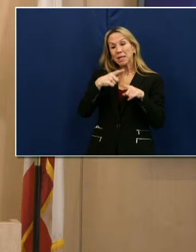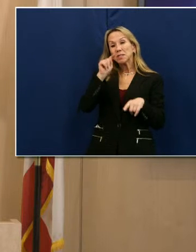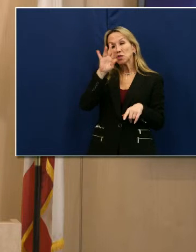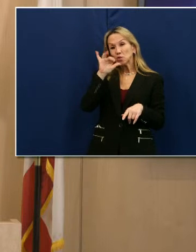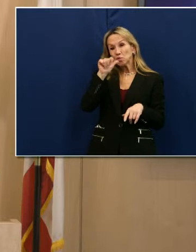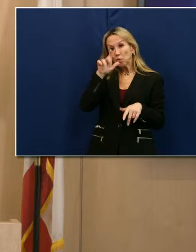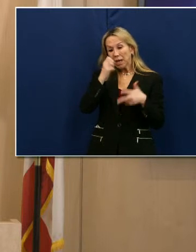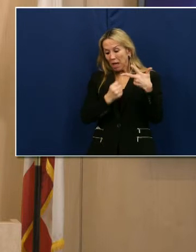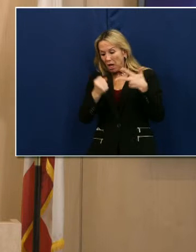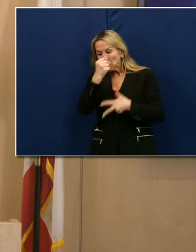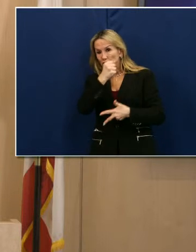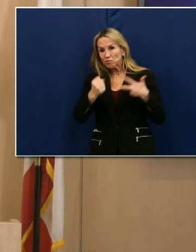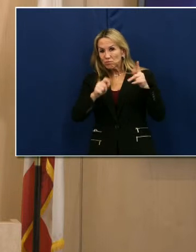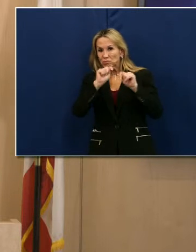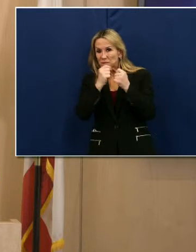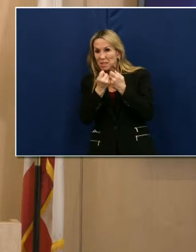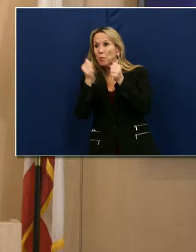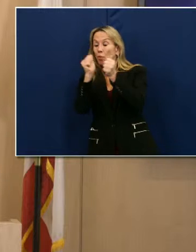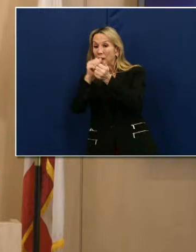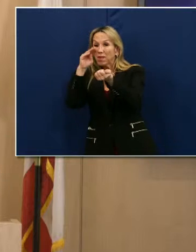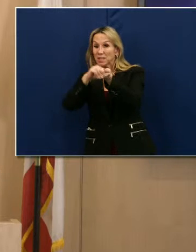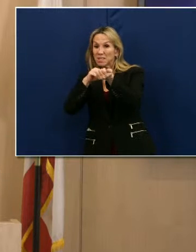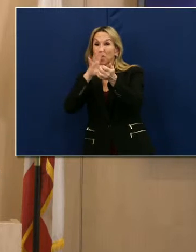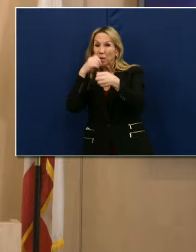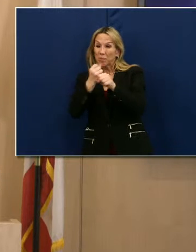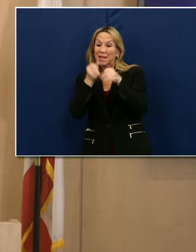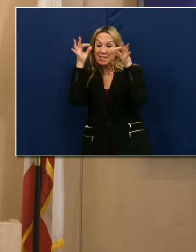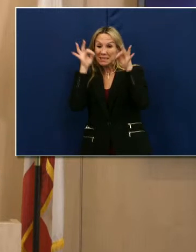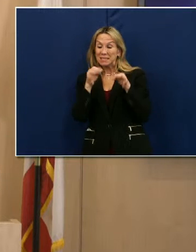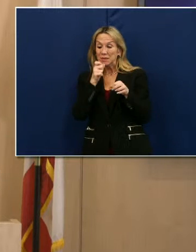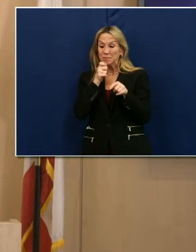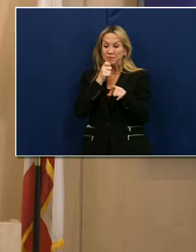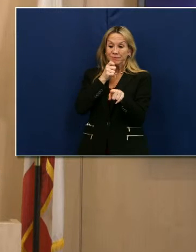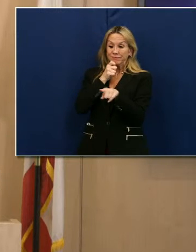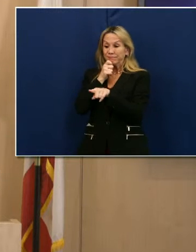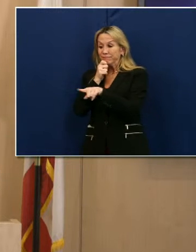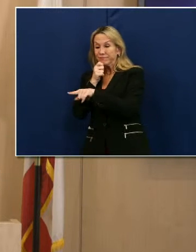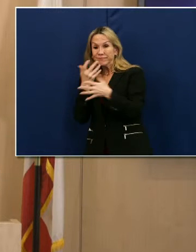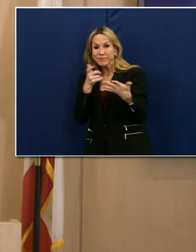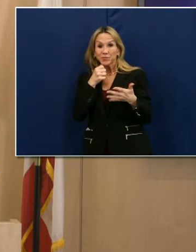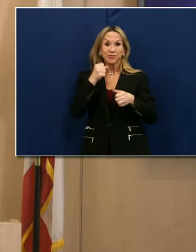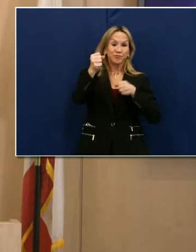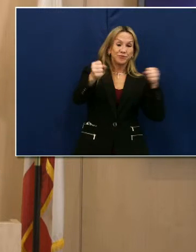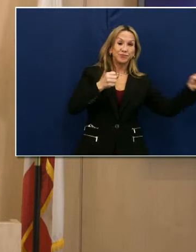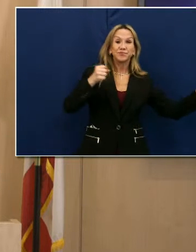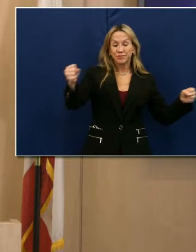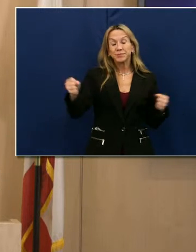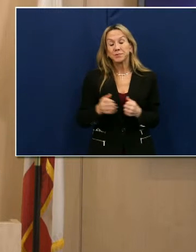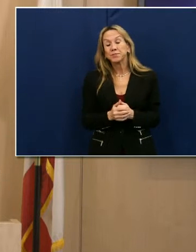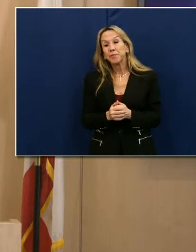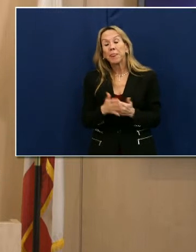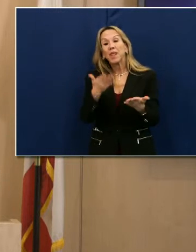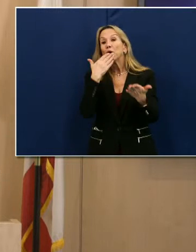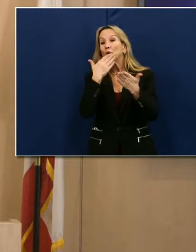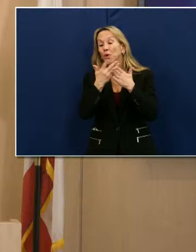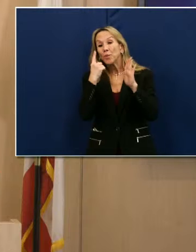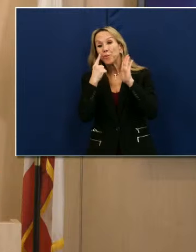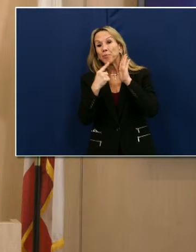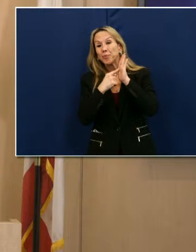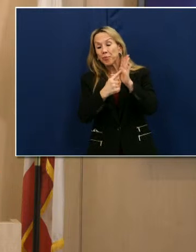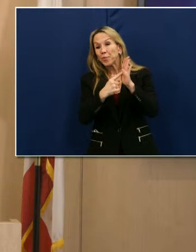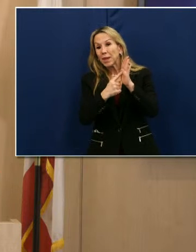frontline doctor in making these difficult decisions that will have to be made if the resources, the beds, the equipment. Classic example might be